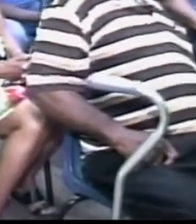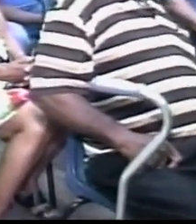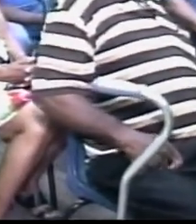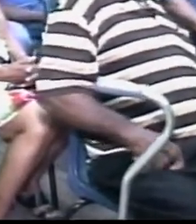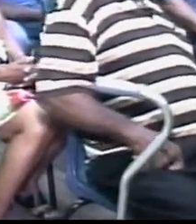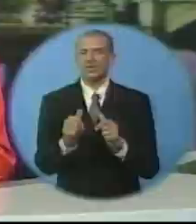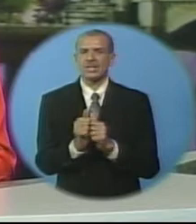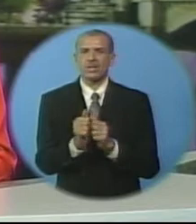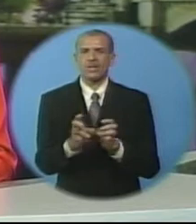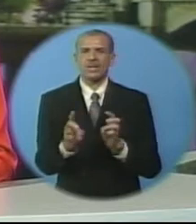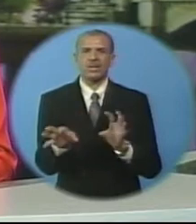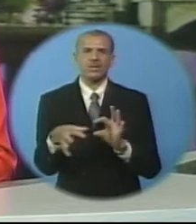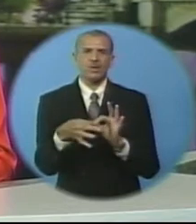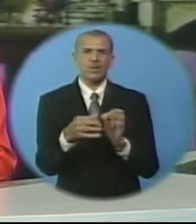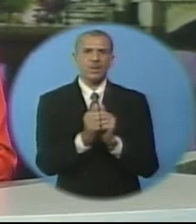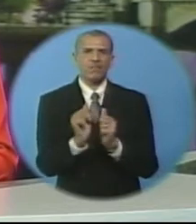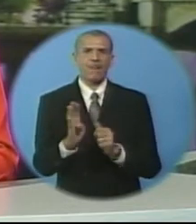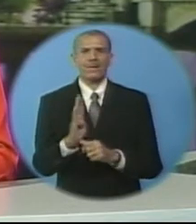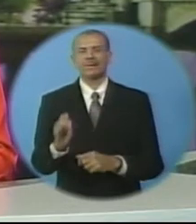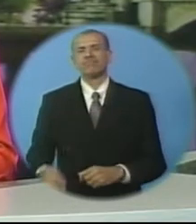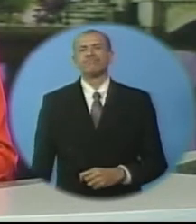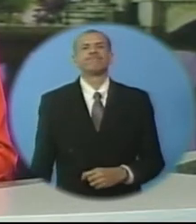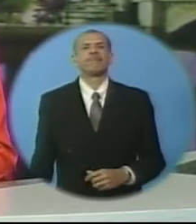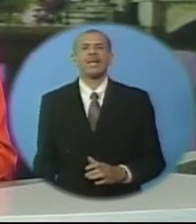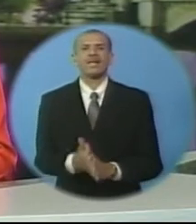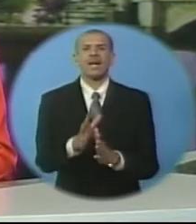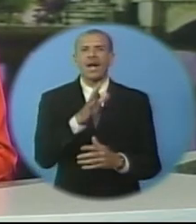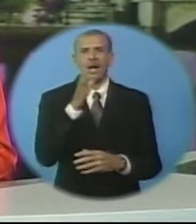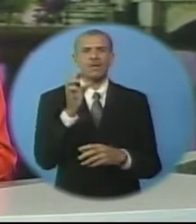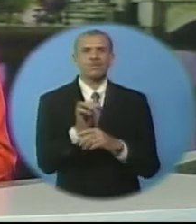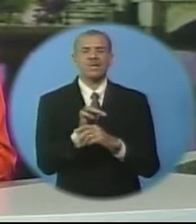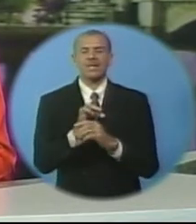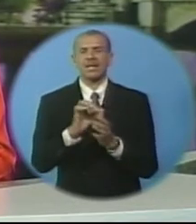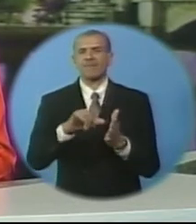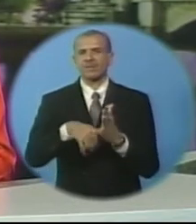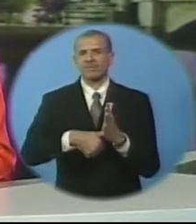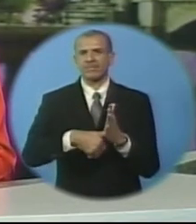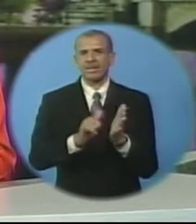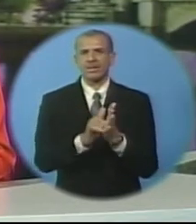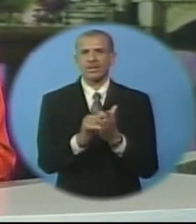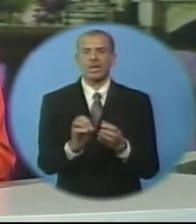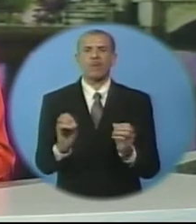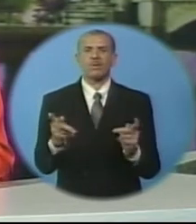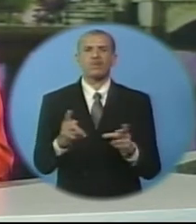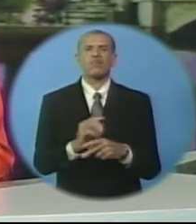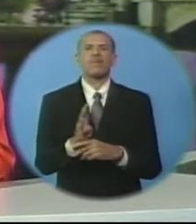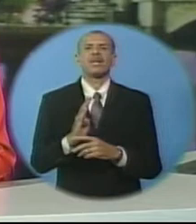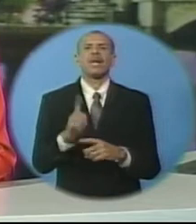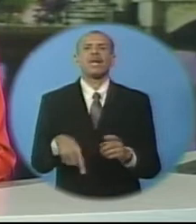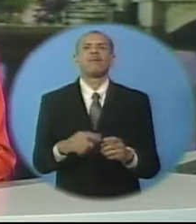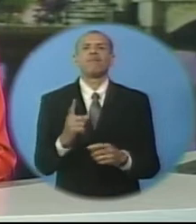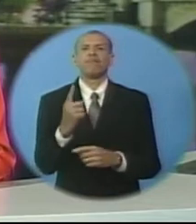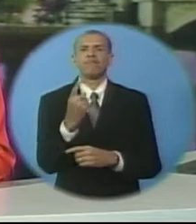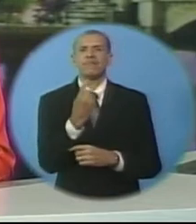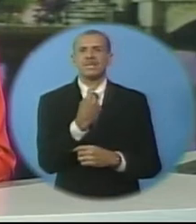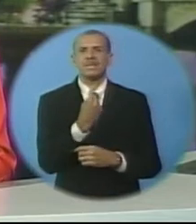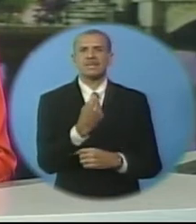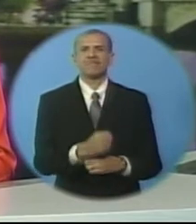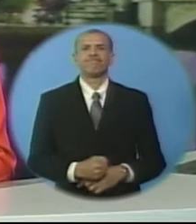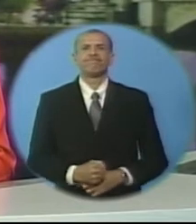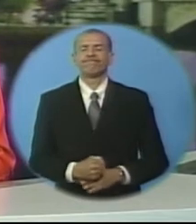opportunities and ways to partner with Barbados. The Agriculture Minister stresses that this is an opportunity Barbados cannot afford to